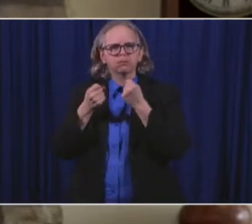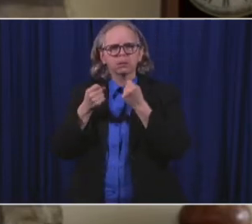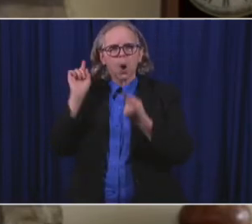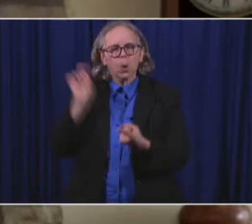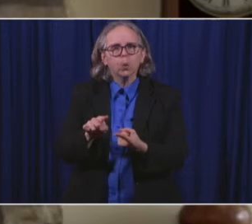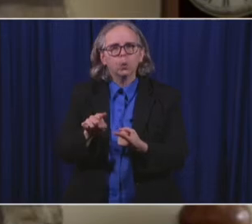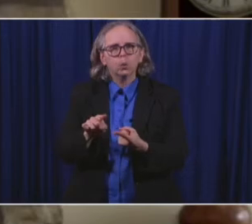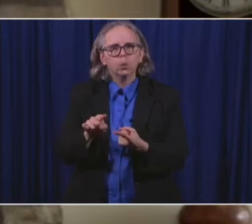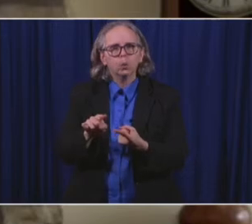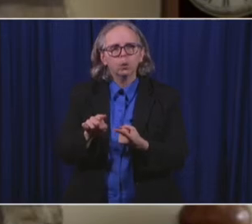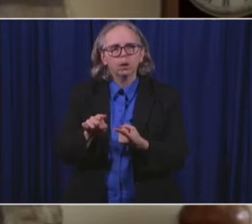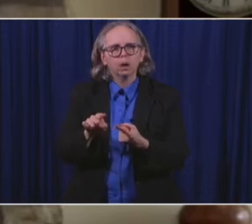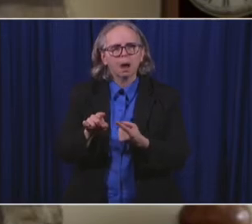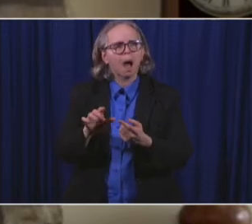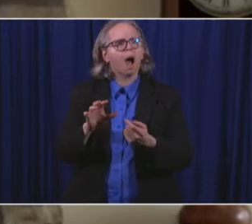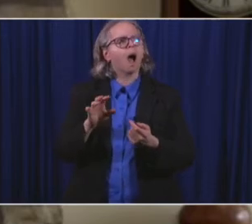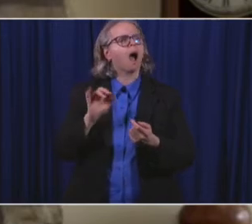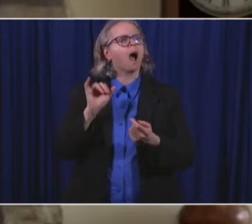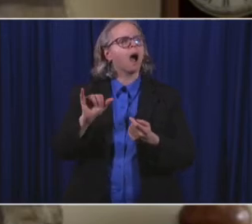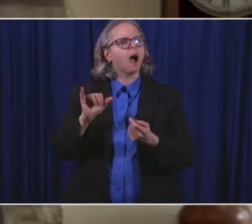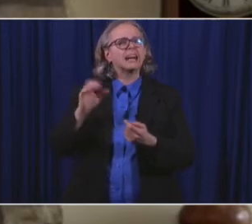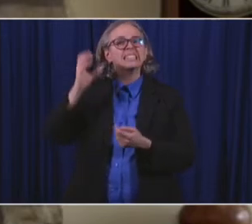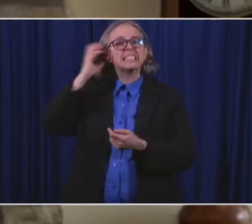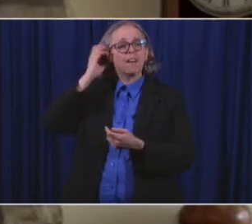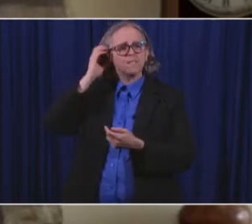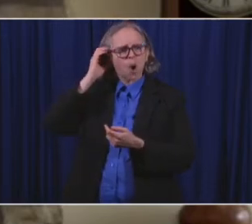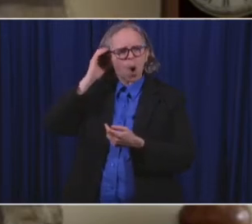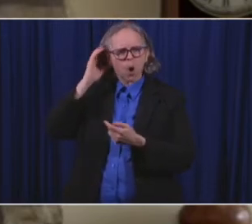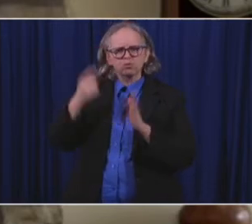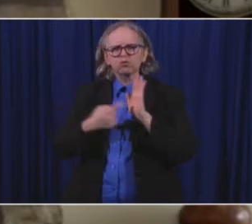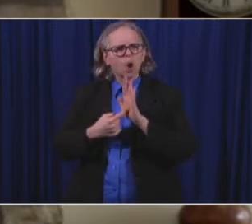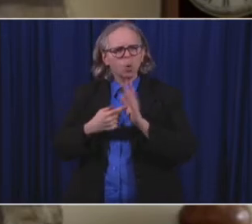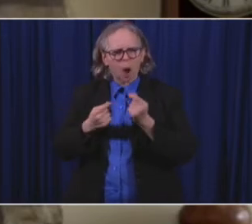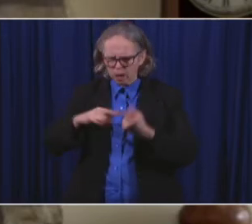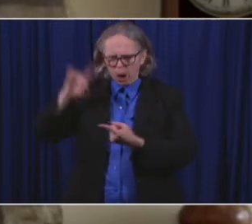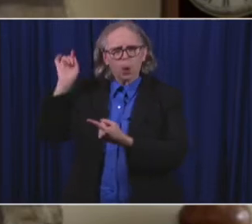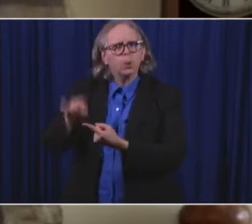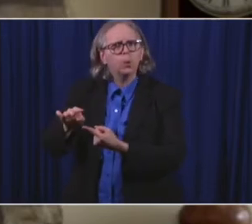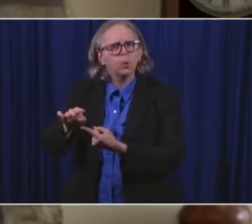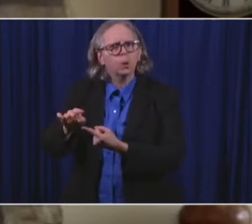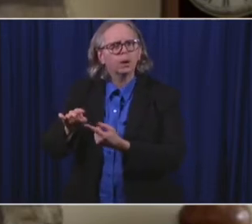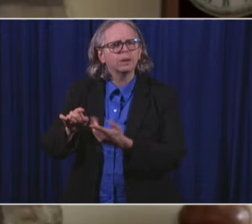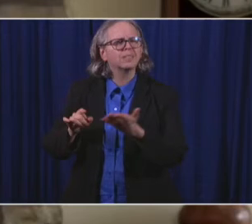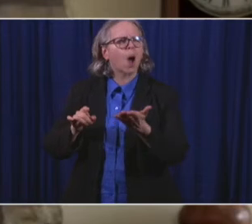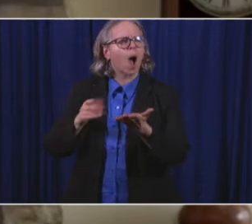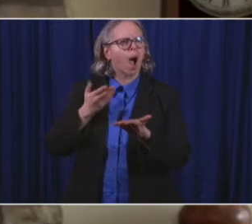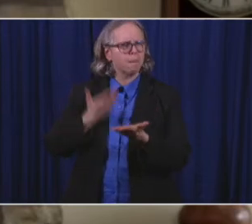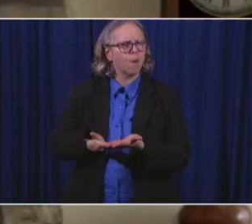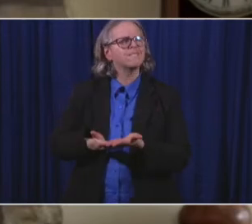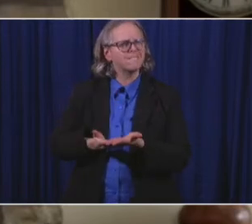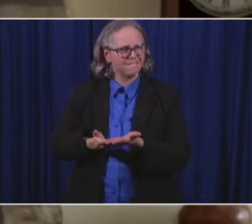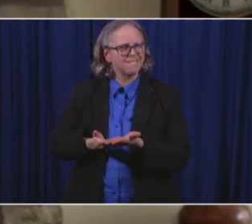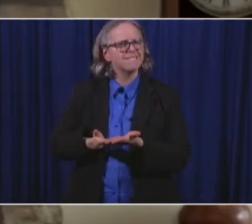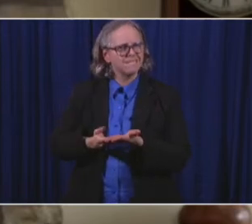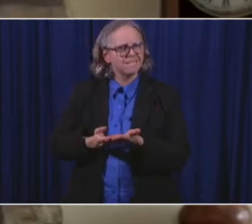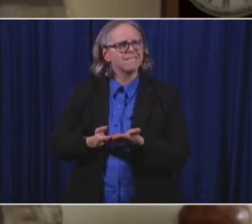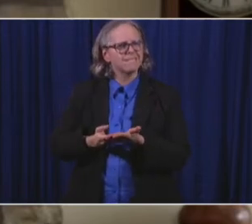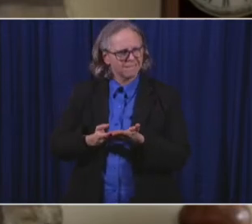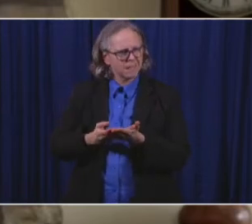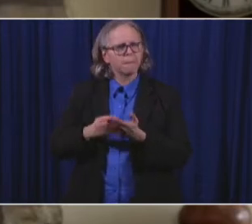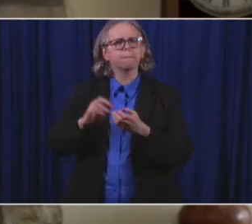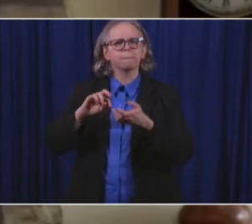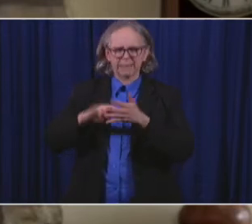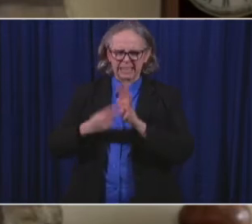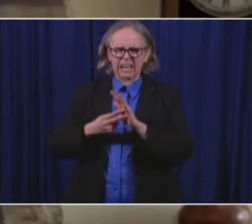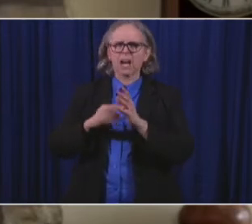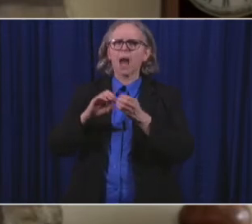showing activity that weekend. So we still may have a big bump from that. I'm not saying we won't, but it certainly Ohioans were doing